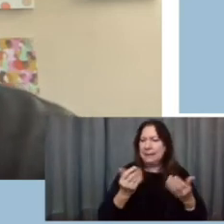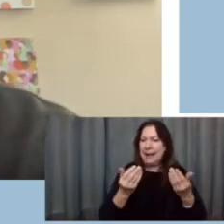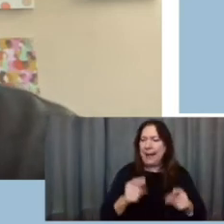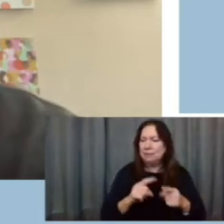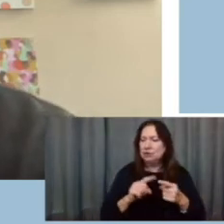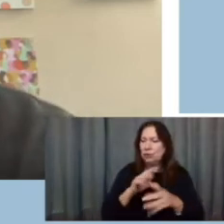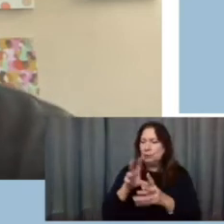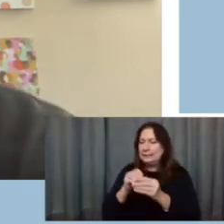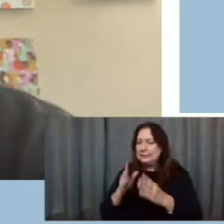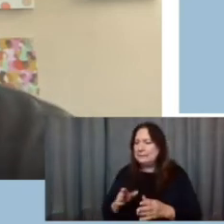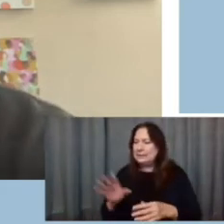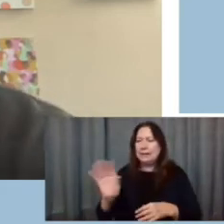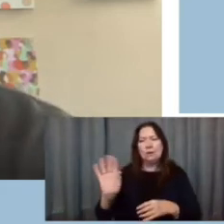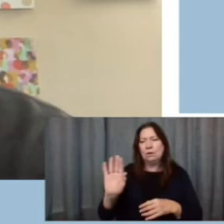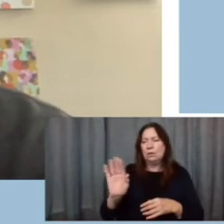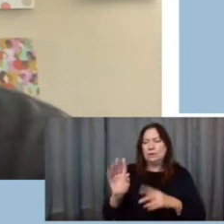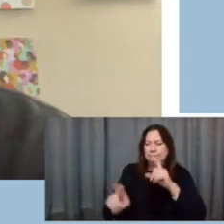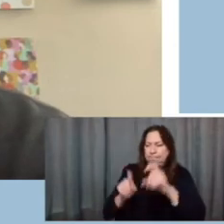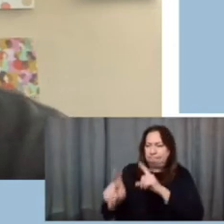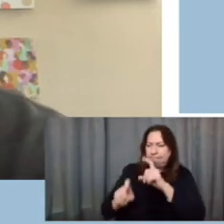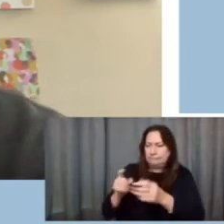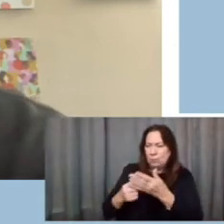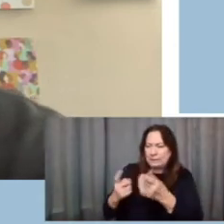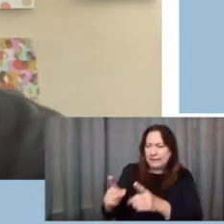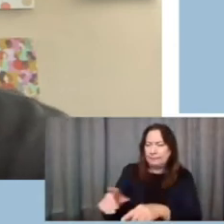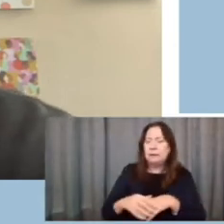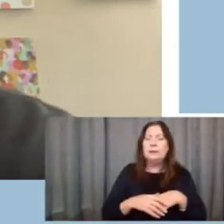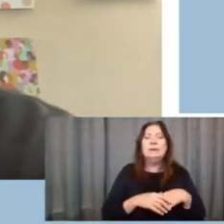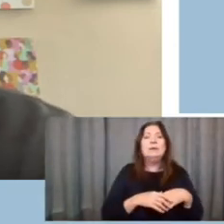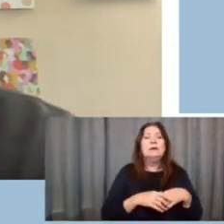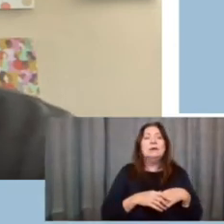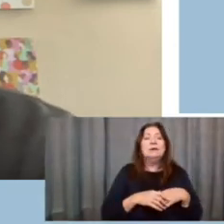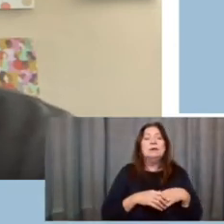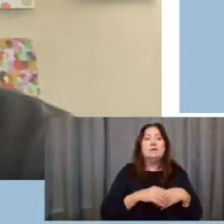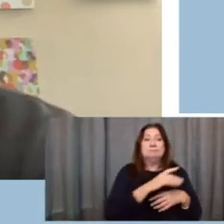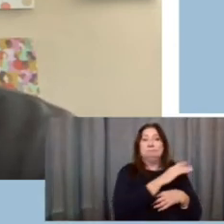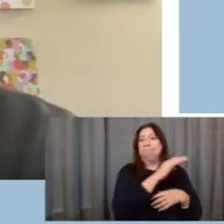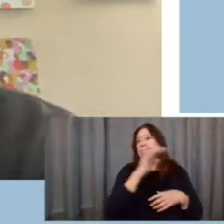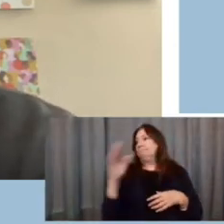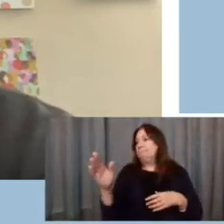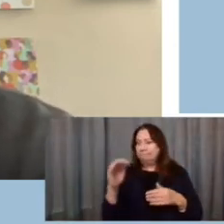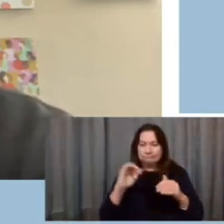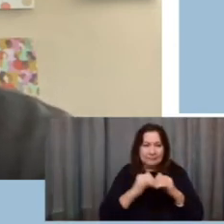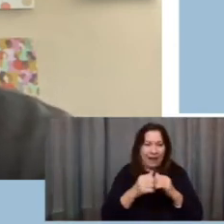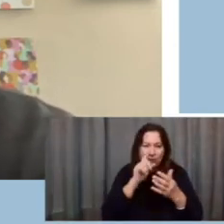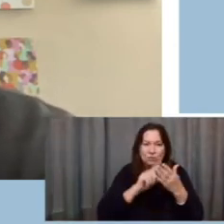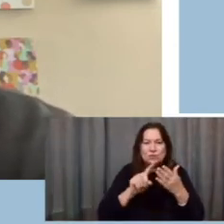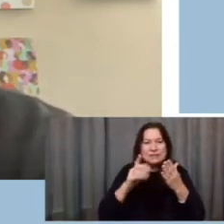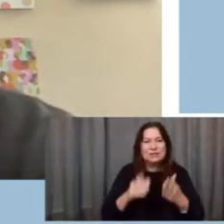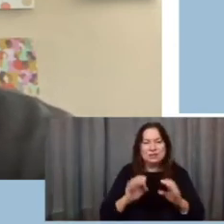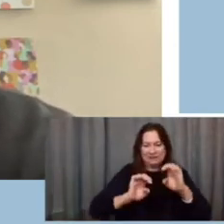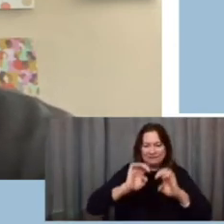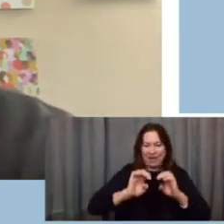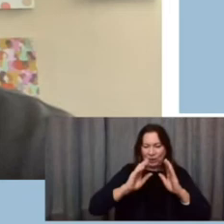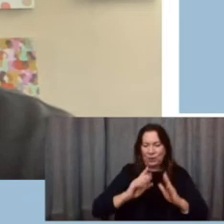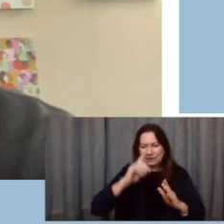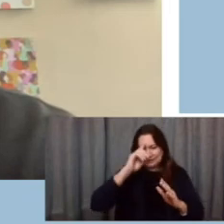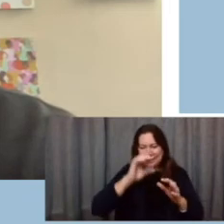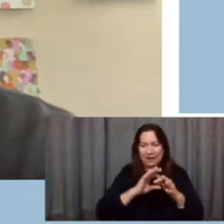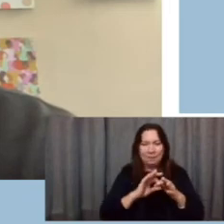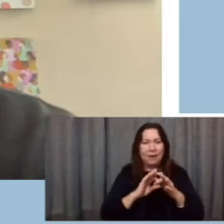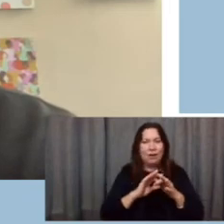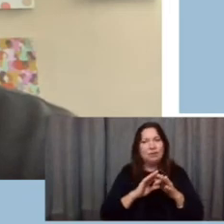take that up and interrogate that, and all the way to the way that researchers and evaluators think about the type